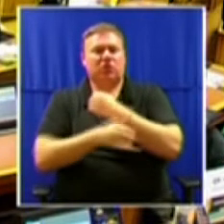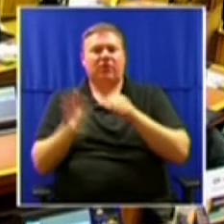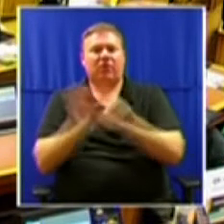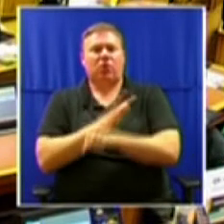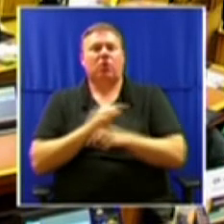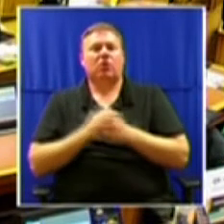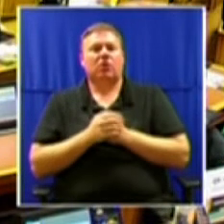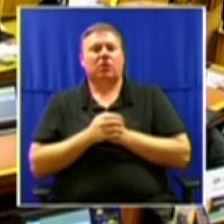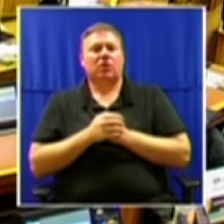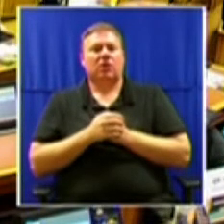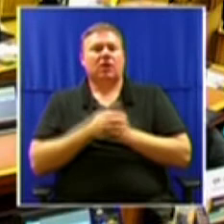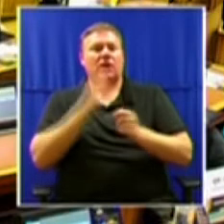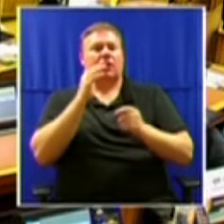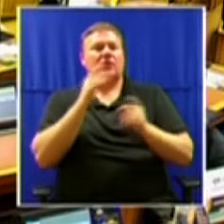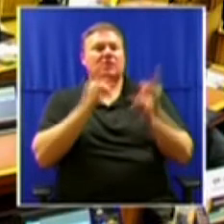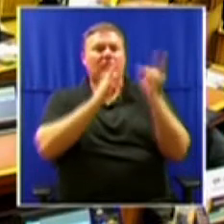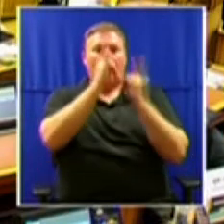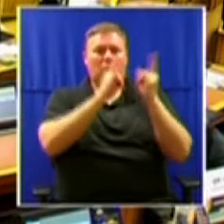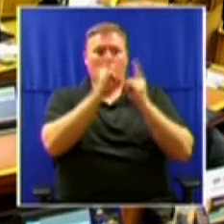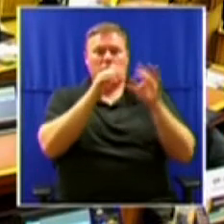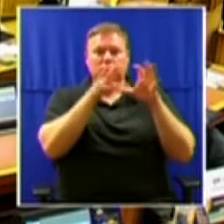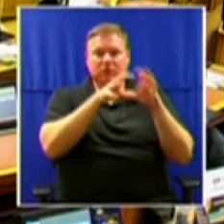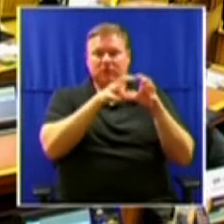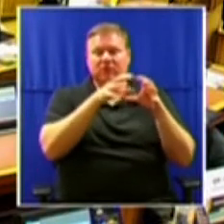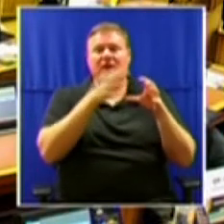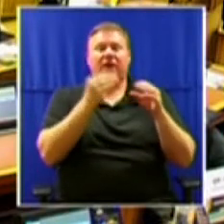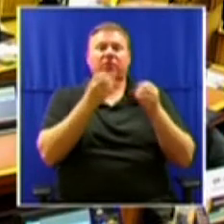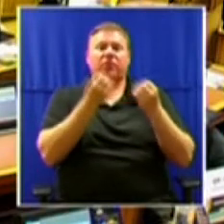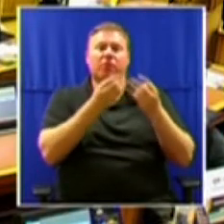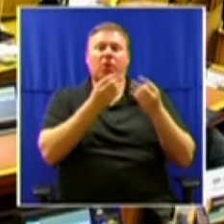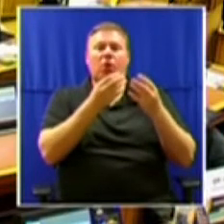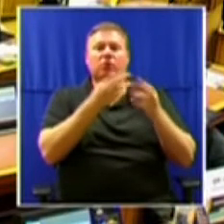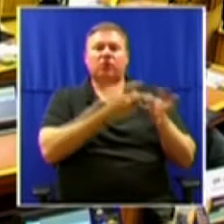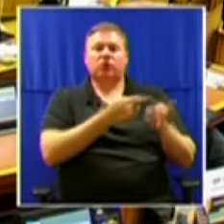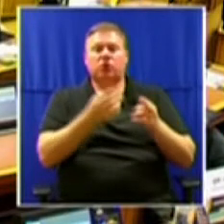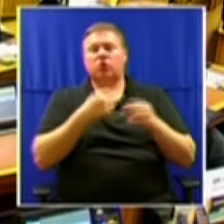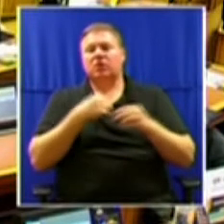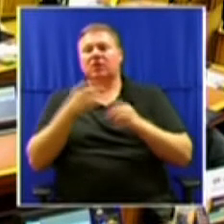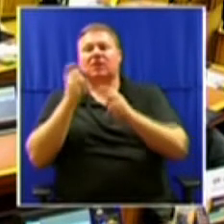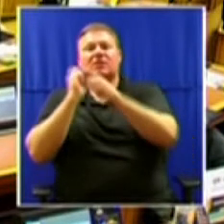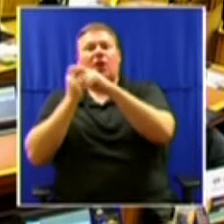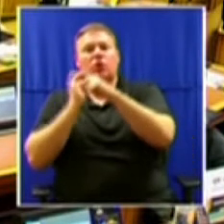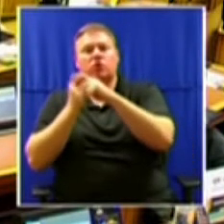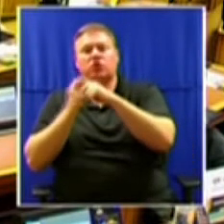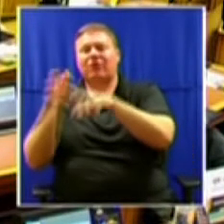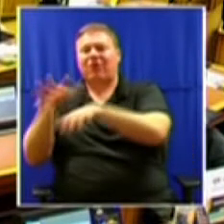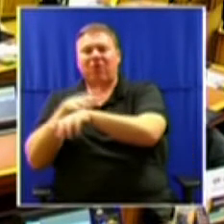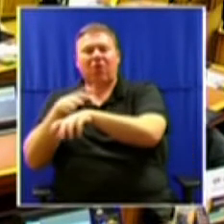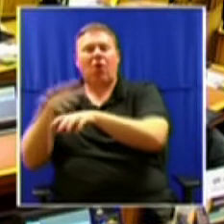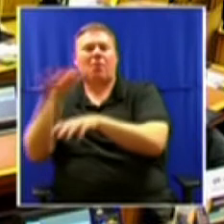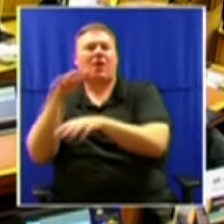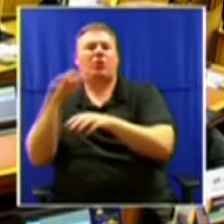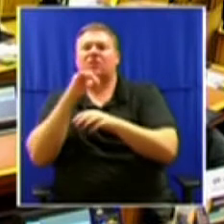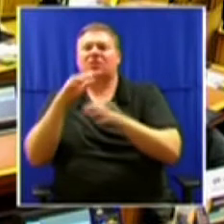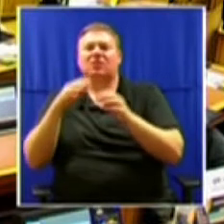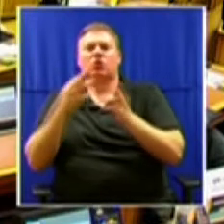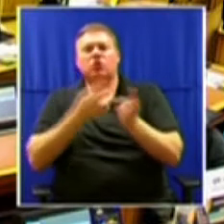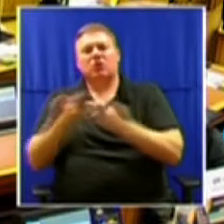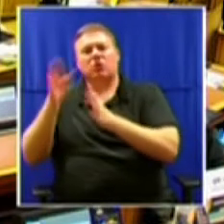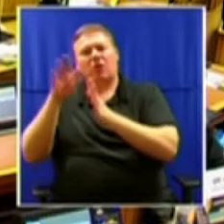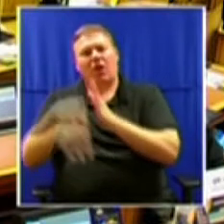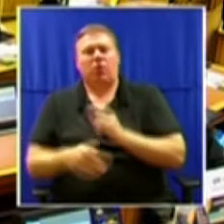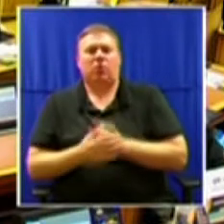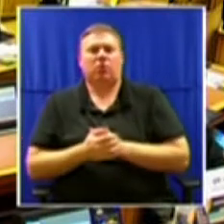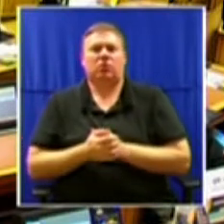Urban-based units are better resourced than townships and rural-based units. This continues to be the case even when the number of